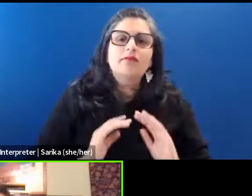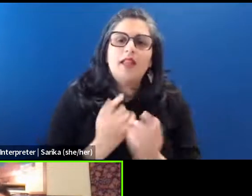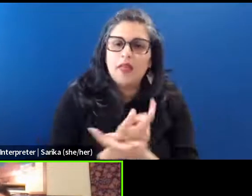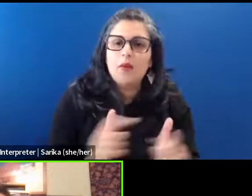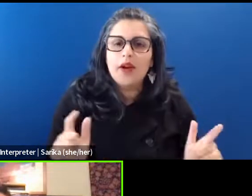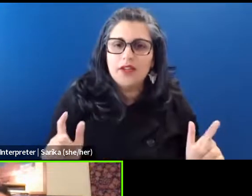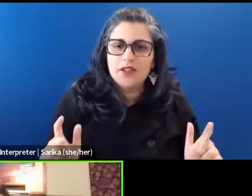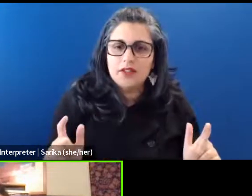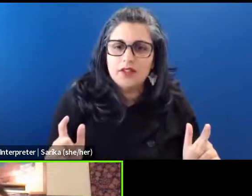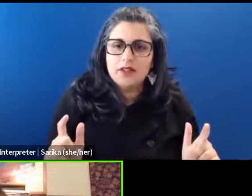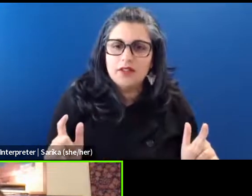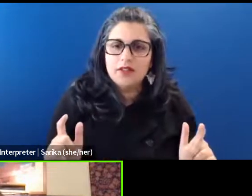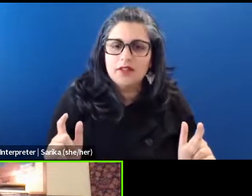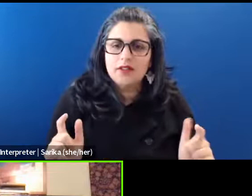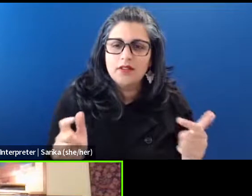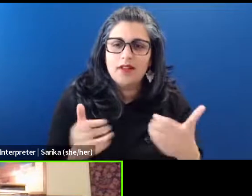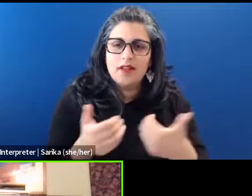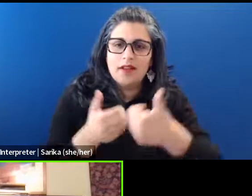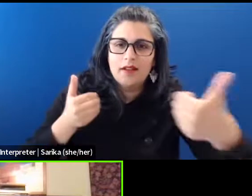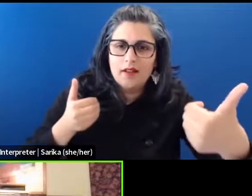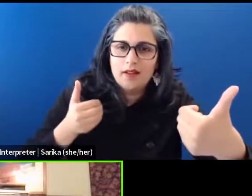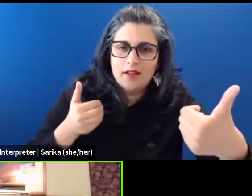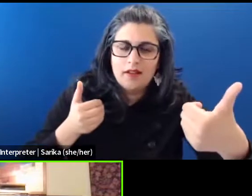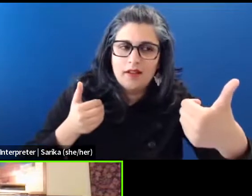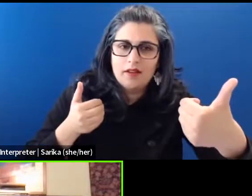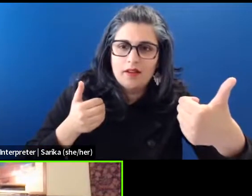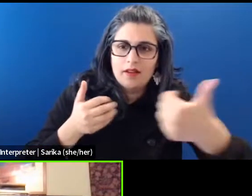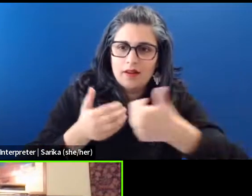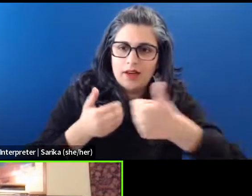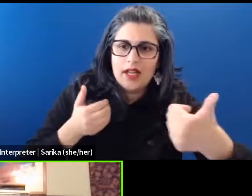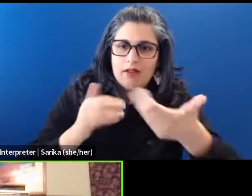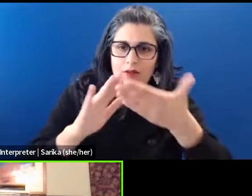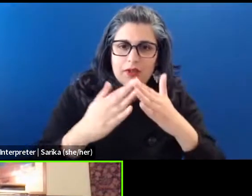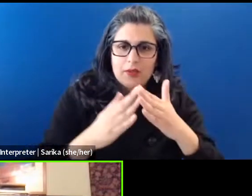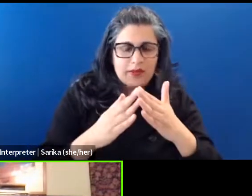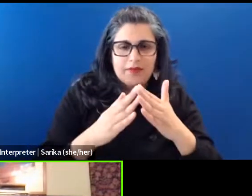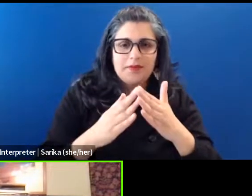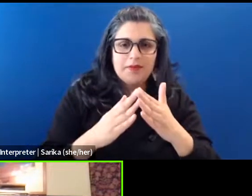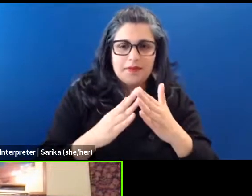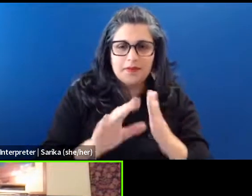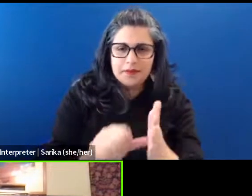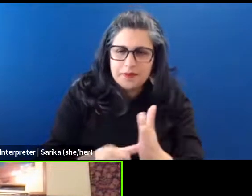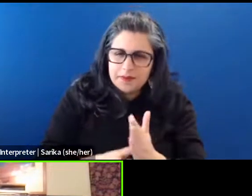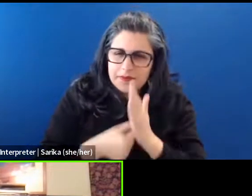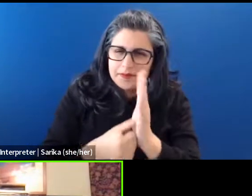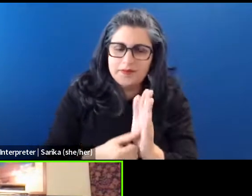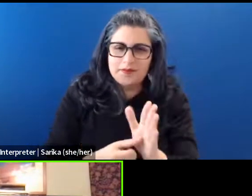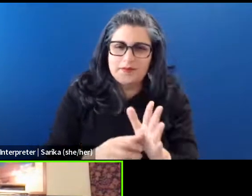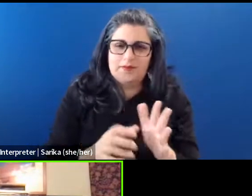liberation apart, as separate from the community, right? And